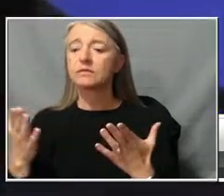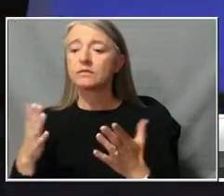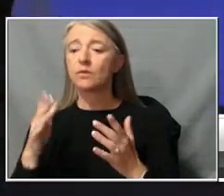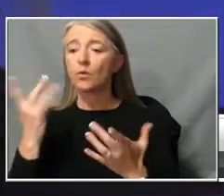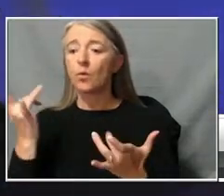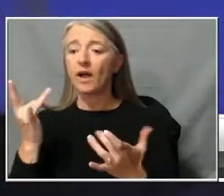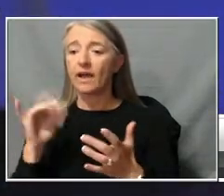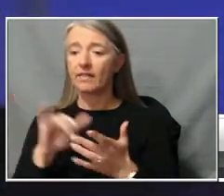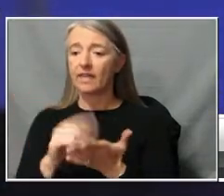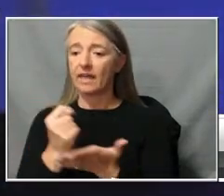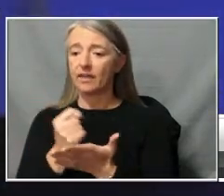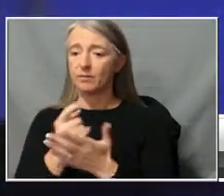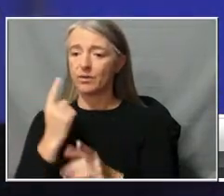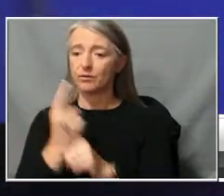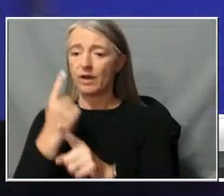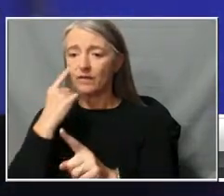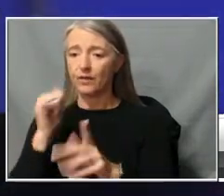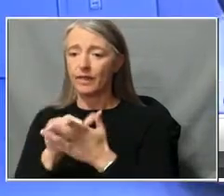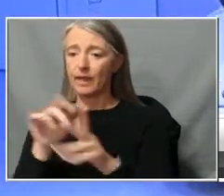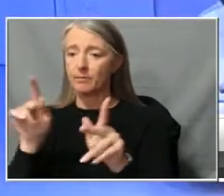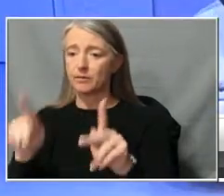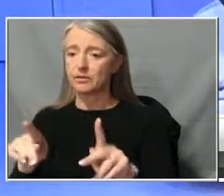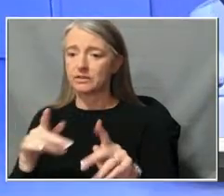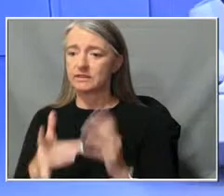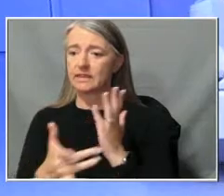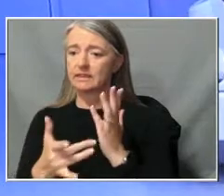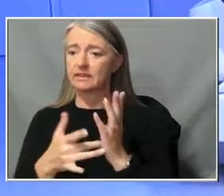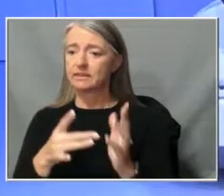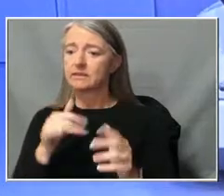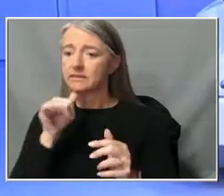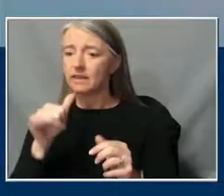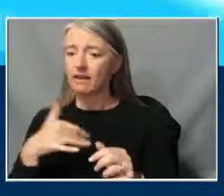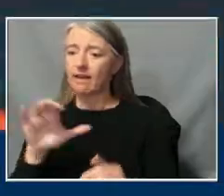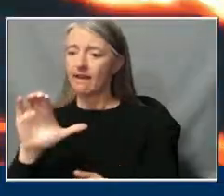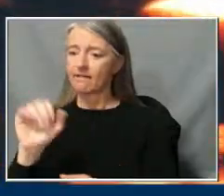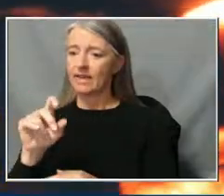therapy right for her, even though technically speaking, she didn't have cancer?